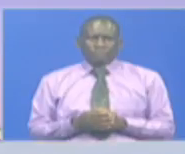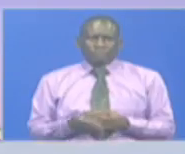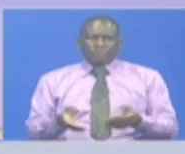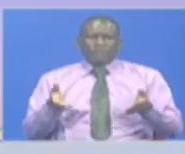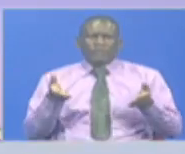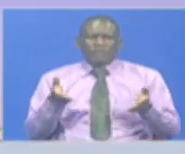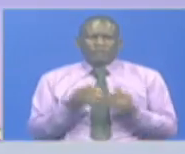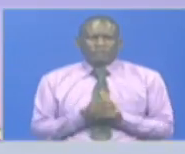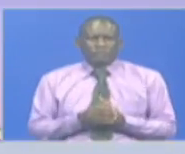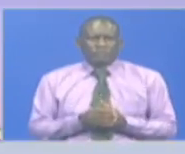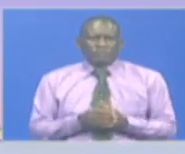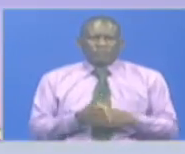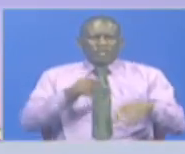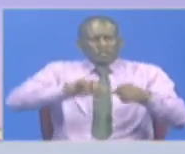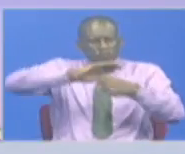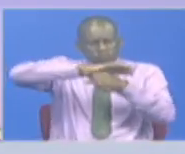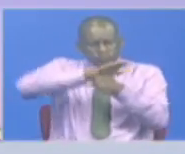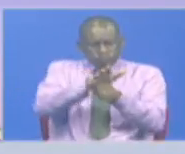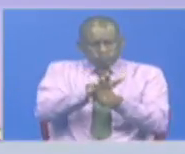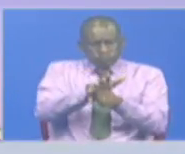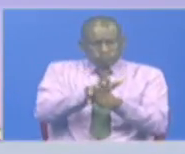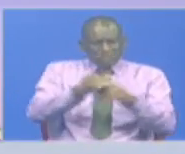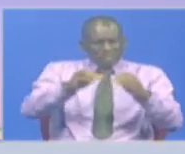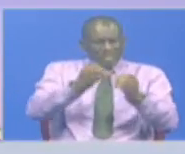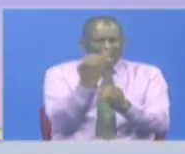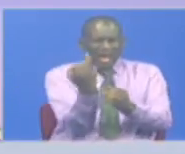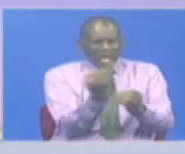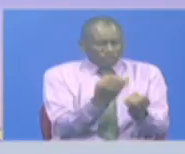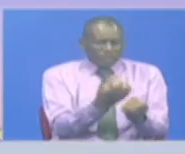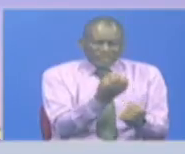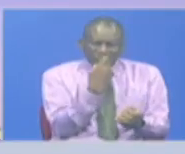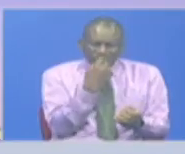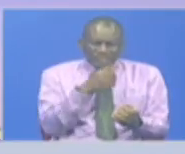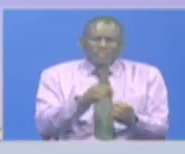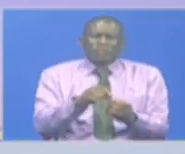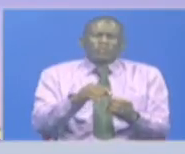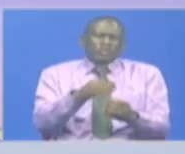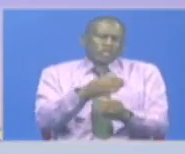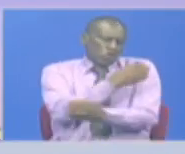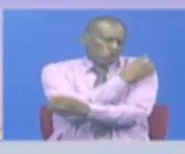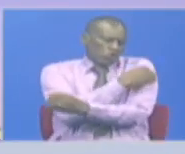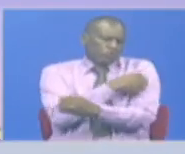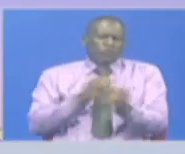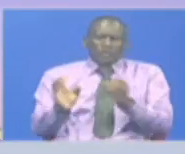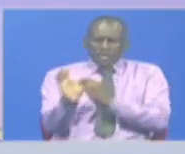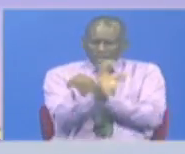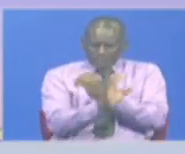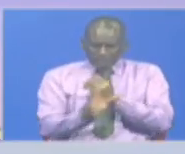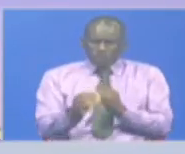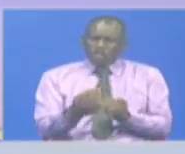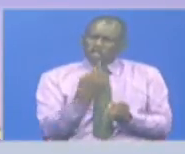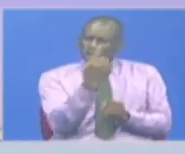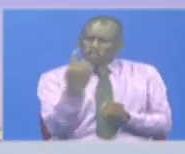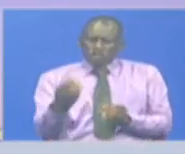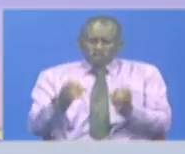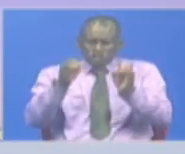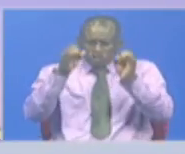Now, in the COVID-19 isolation and treatment units across the country, every new